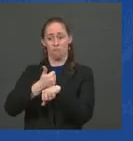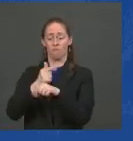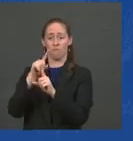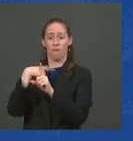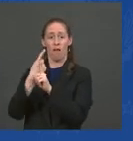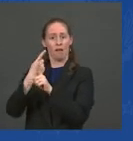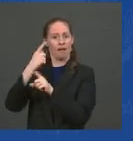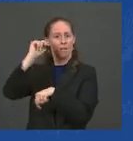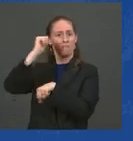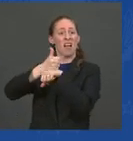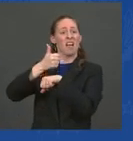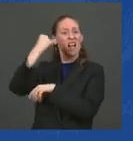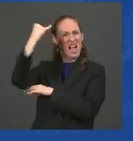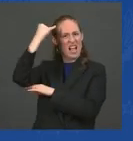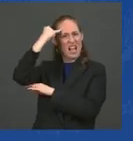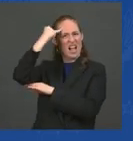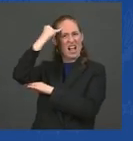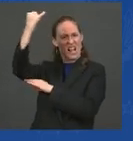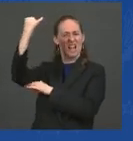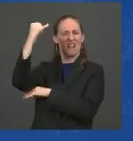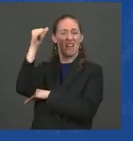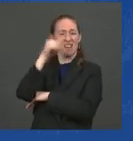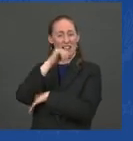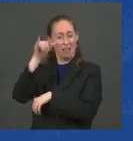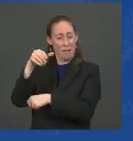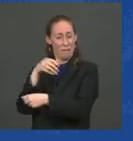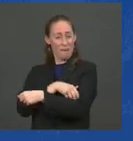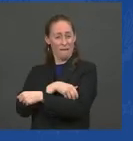single most powerful idea in human history.